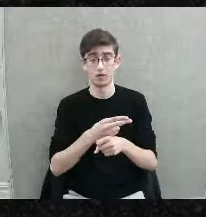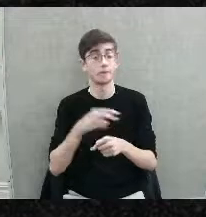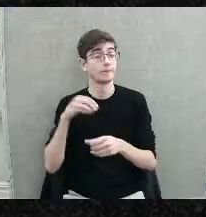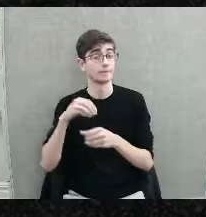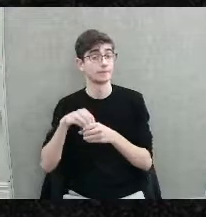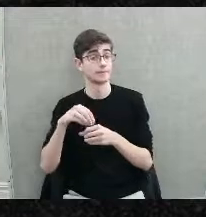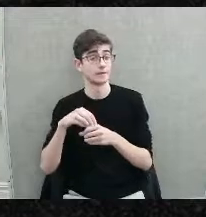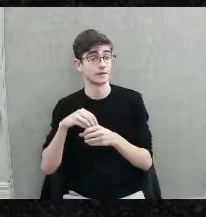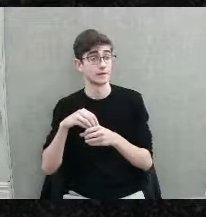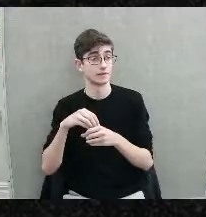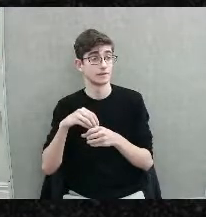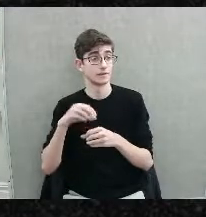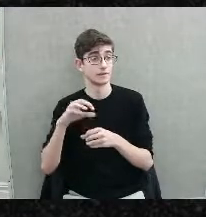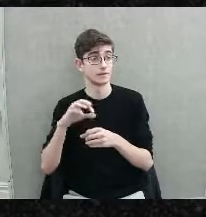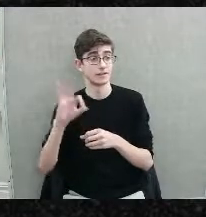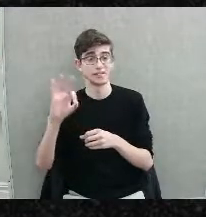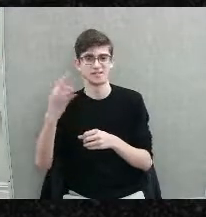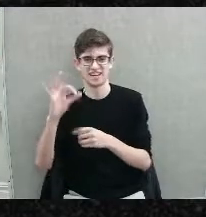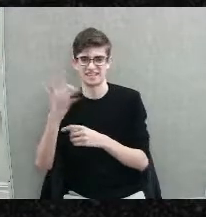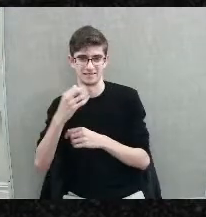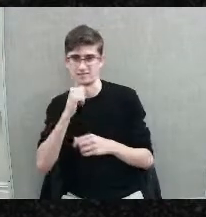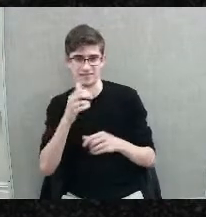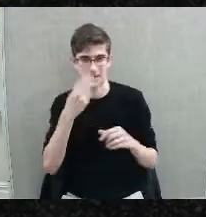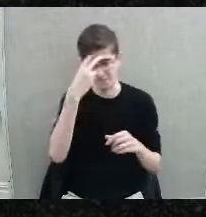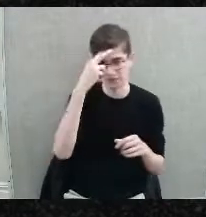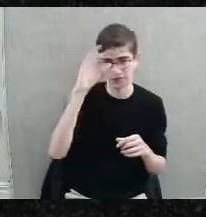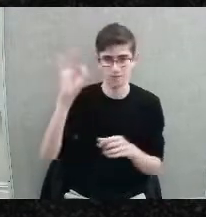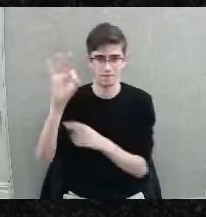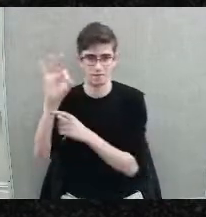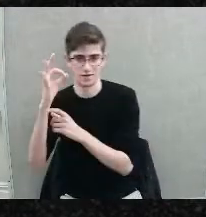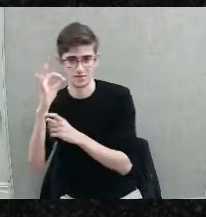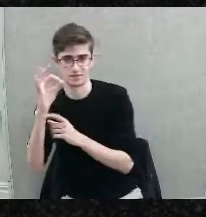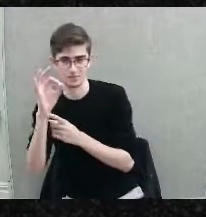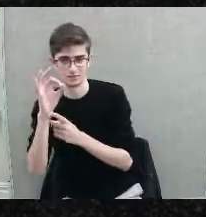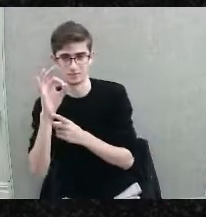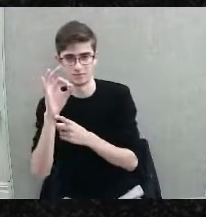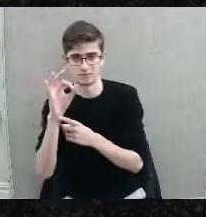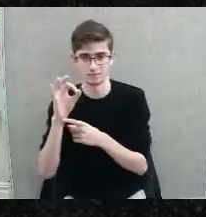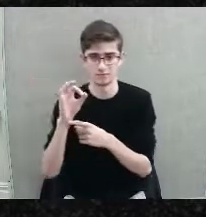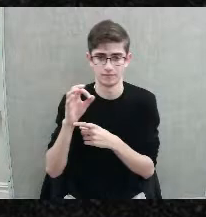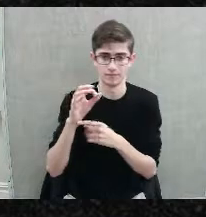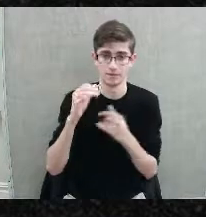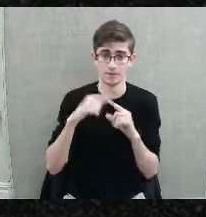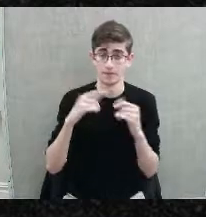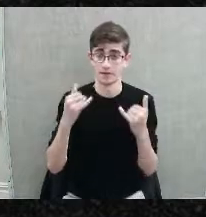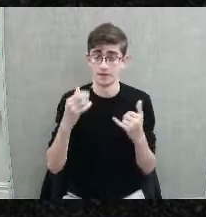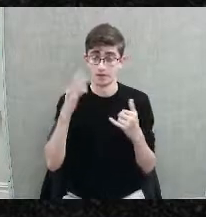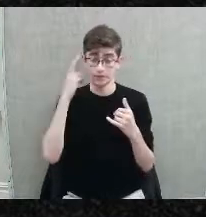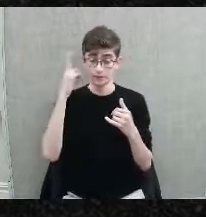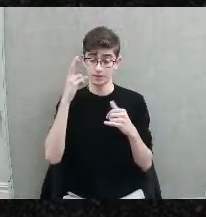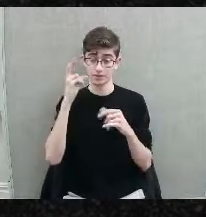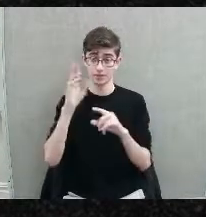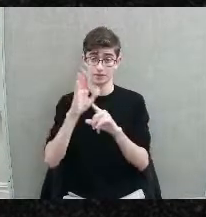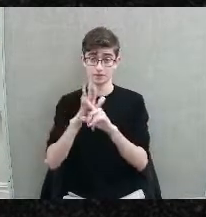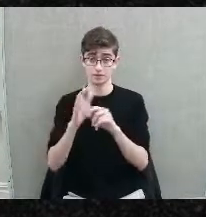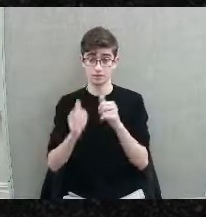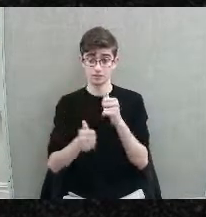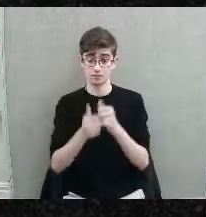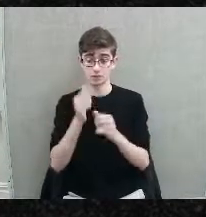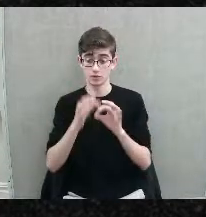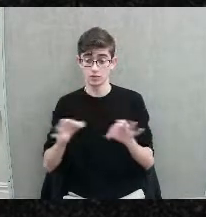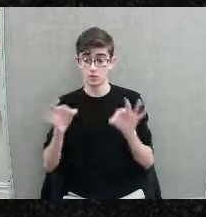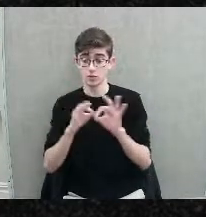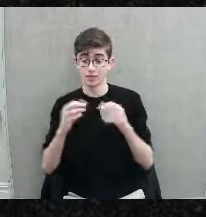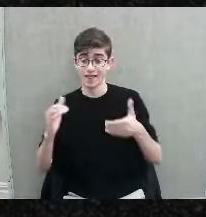And now we realize that his most important ally is the army, is